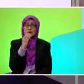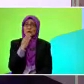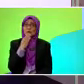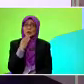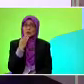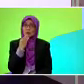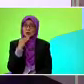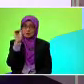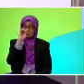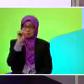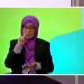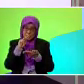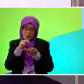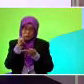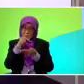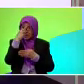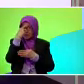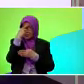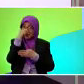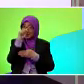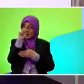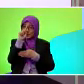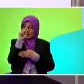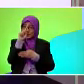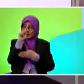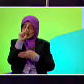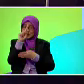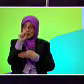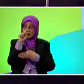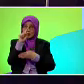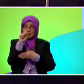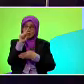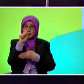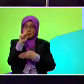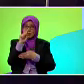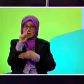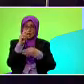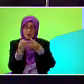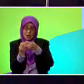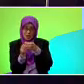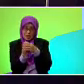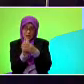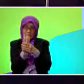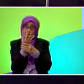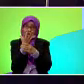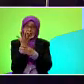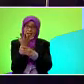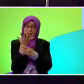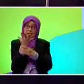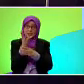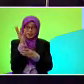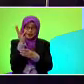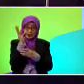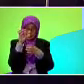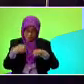to grow. So that's why my dough did not rise. Oh no. Okay, I thought I did a good thing